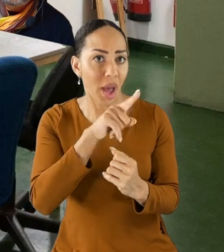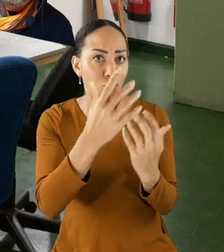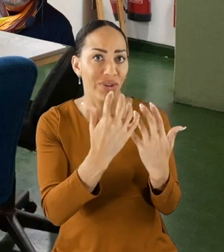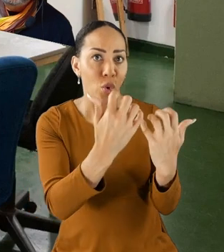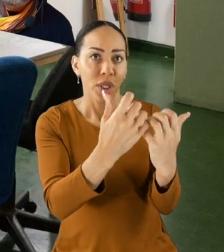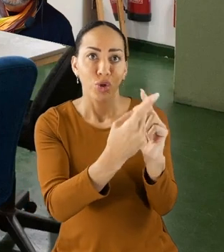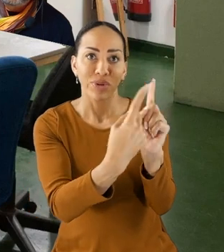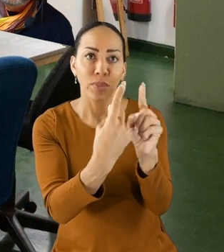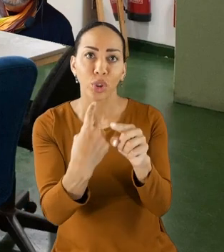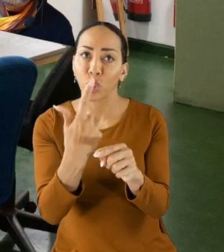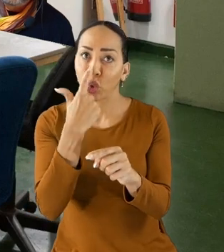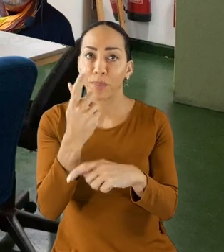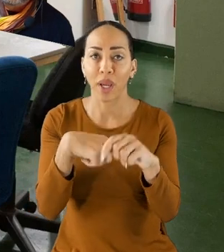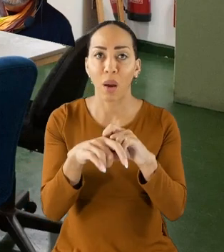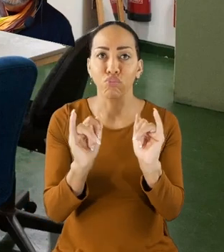done.